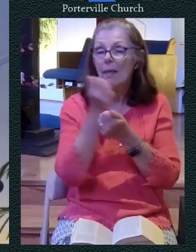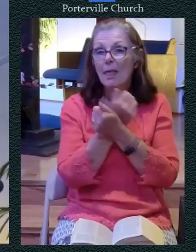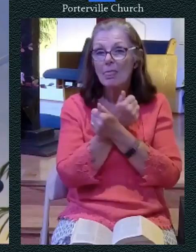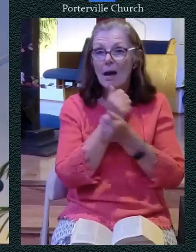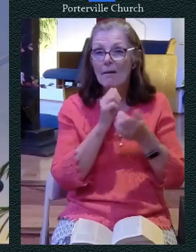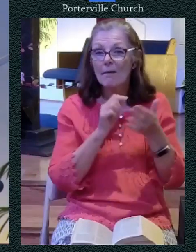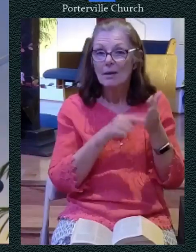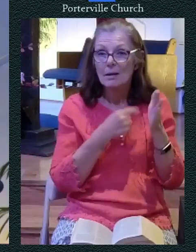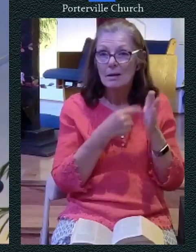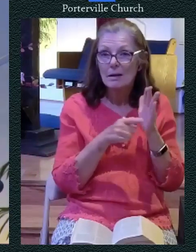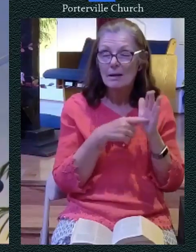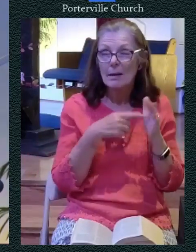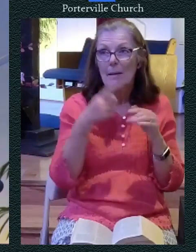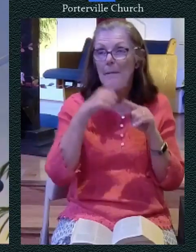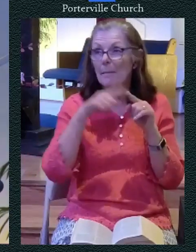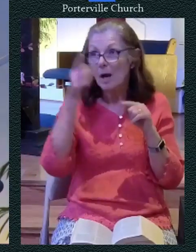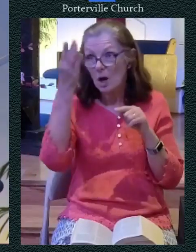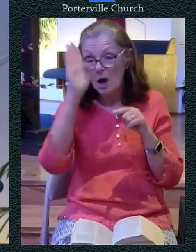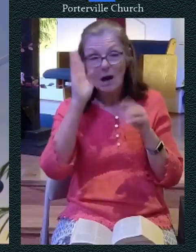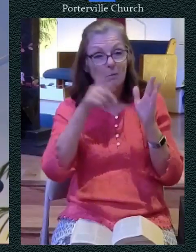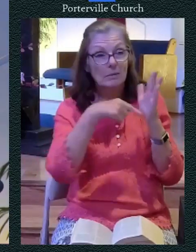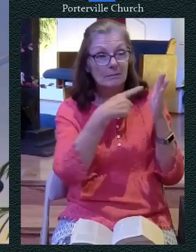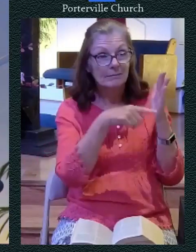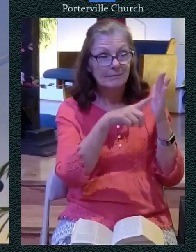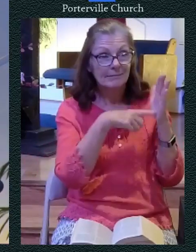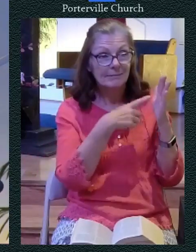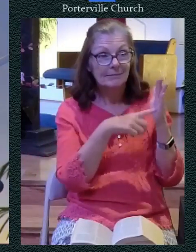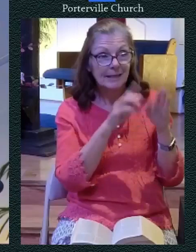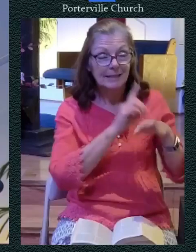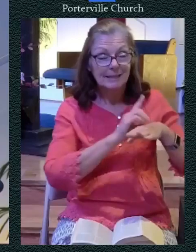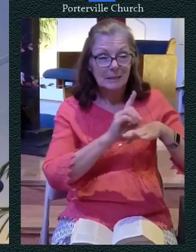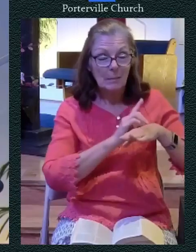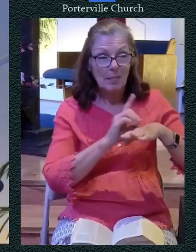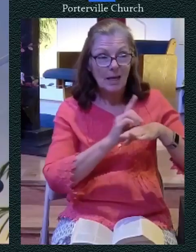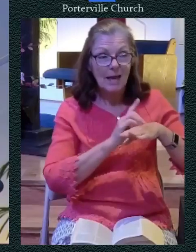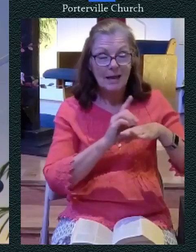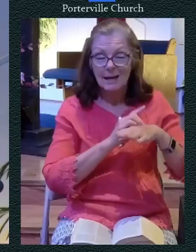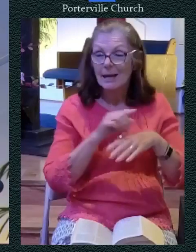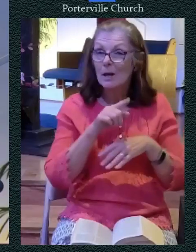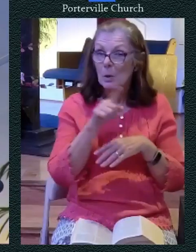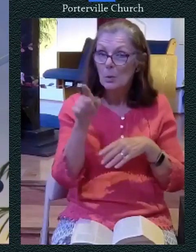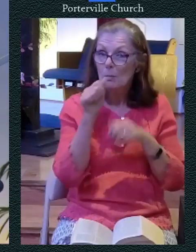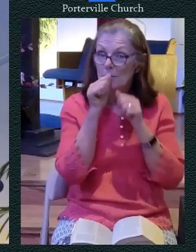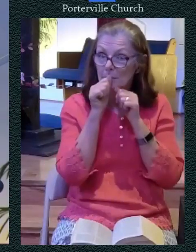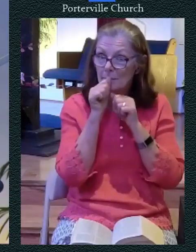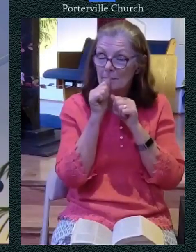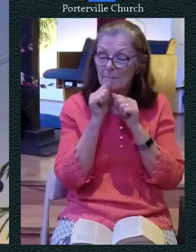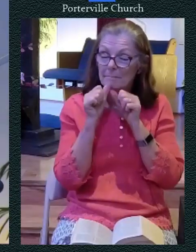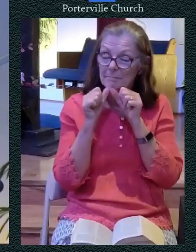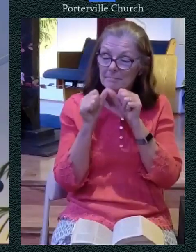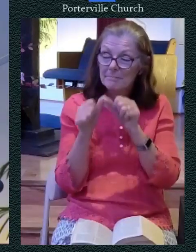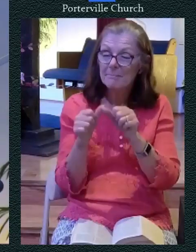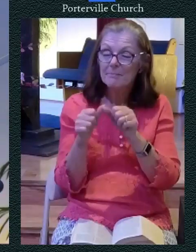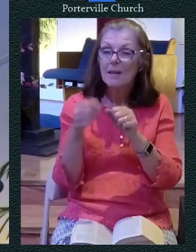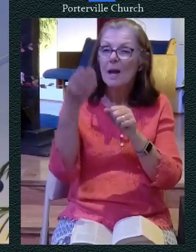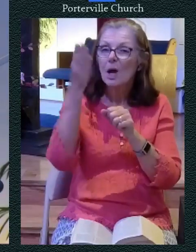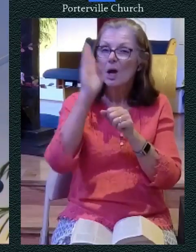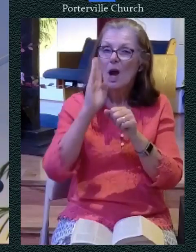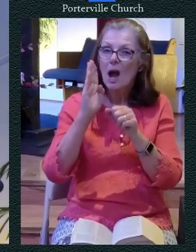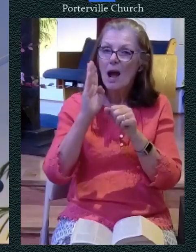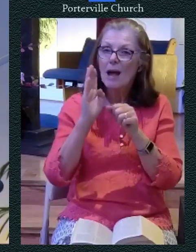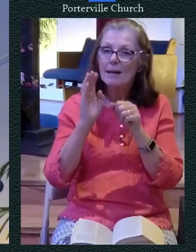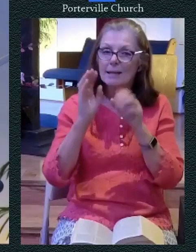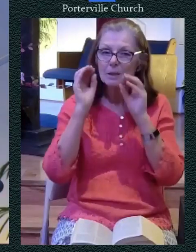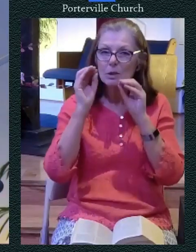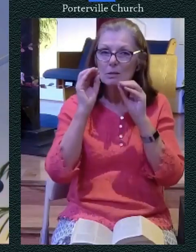every son whom He receives. It's for discipline that you endure. God deals with you as with sons. For